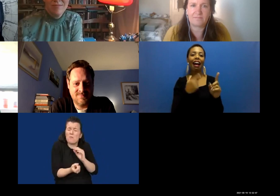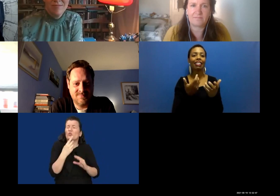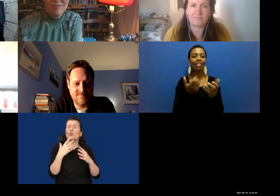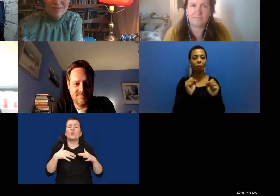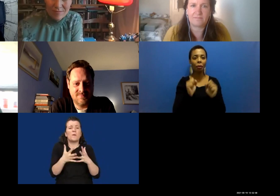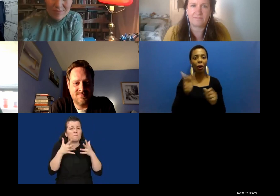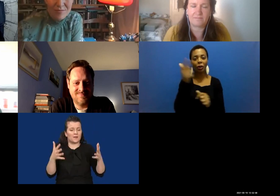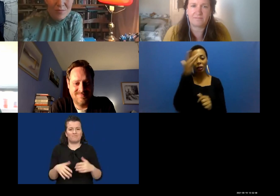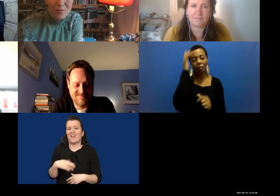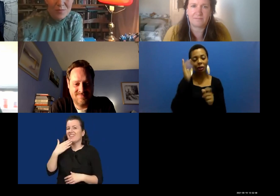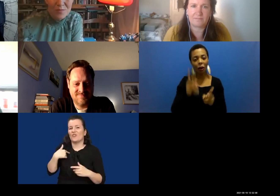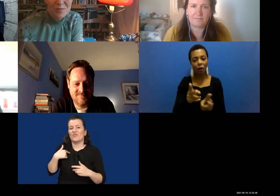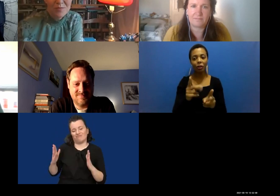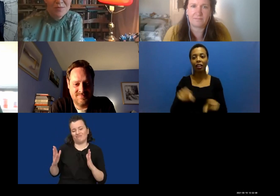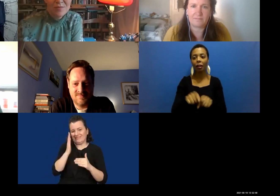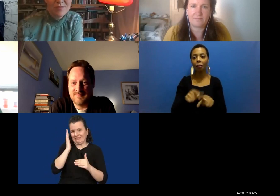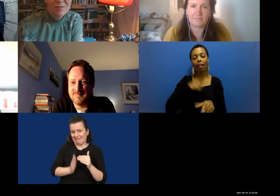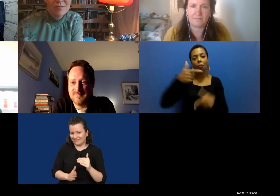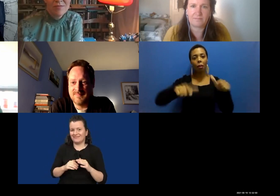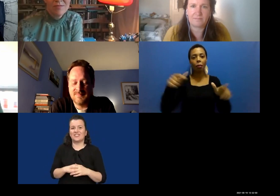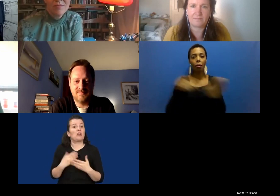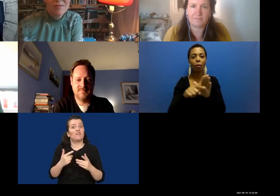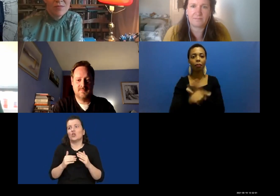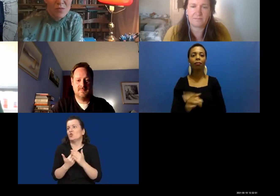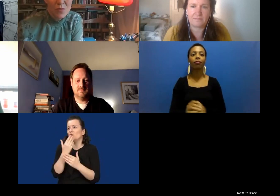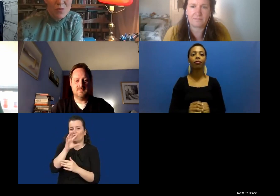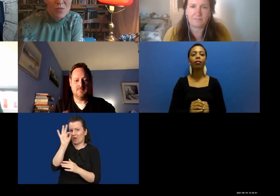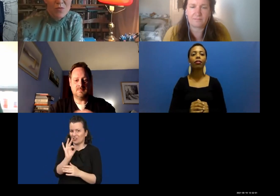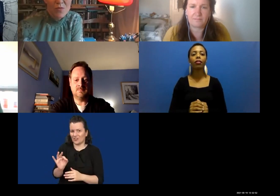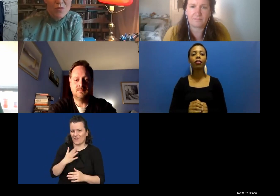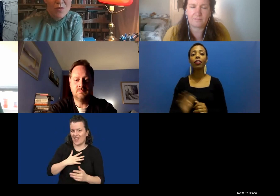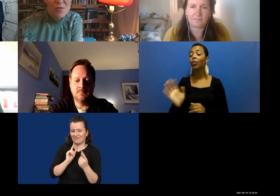more questions. Not at all. Good to hear from you.